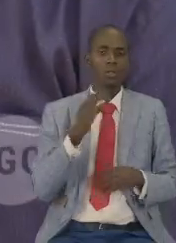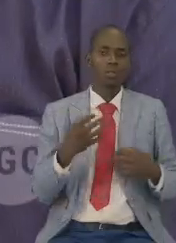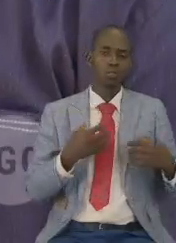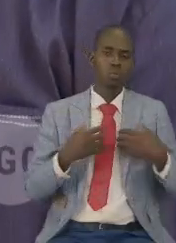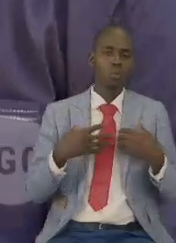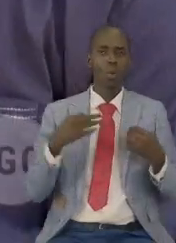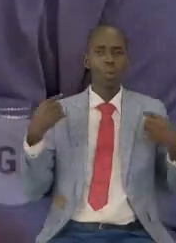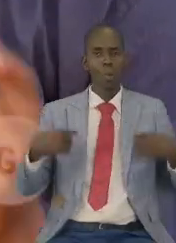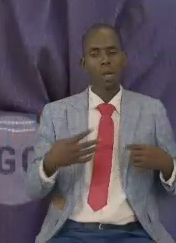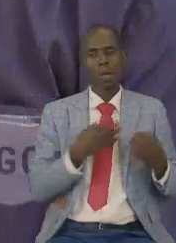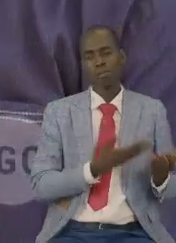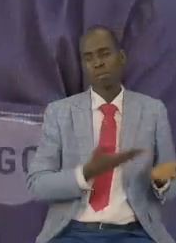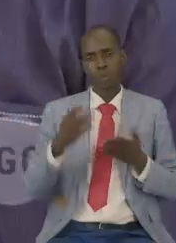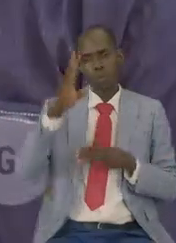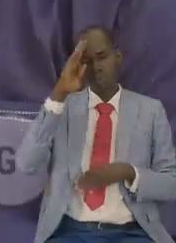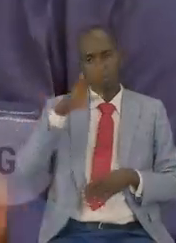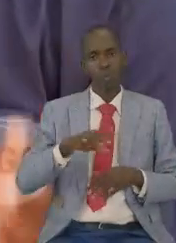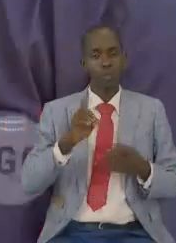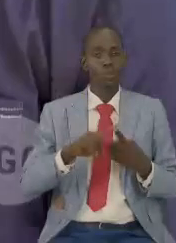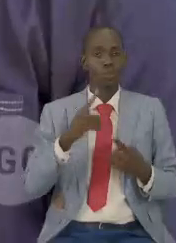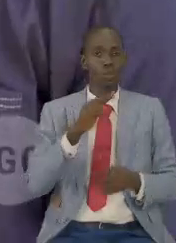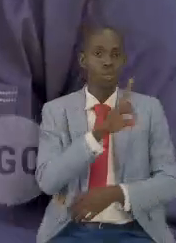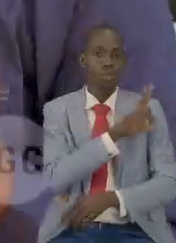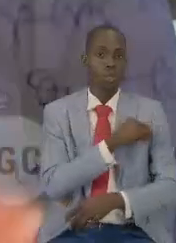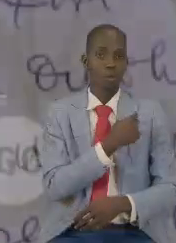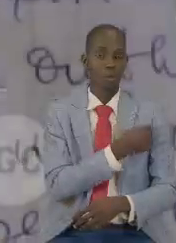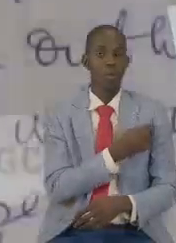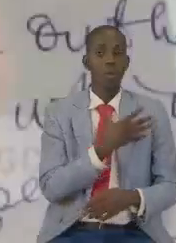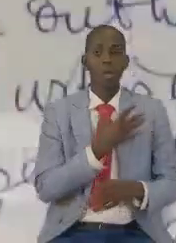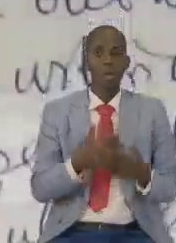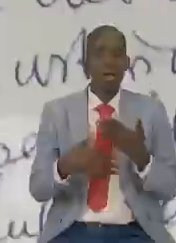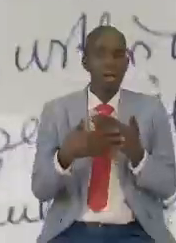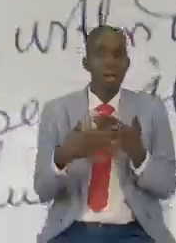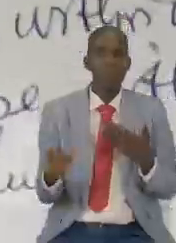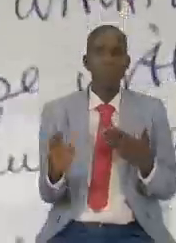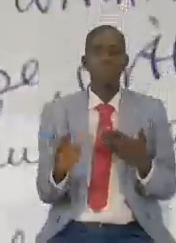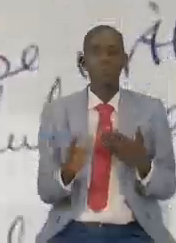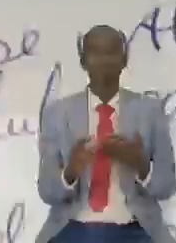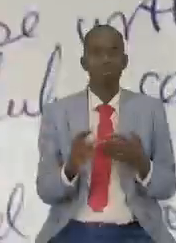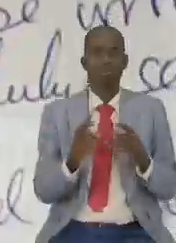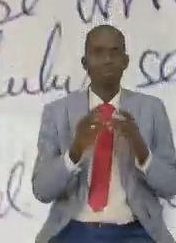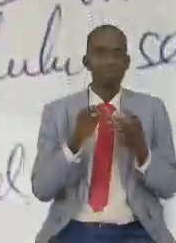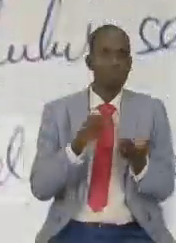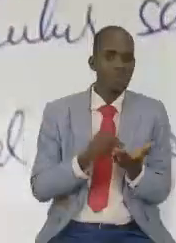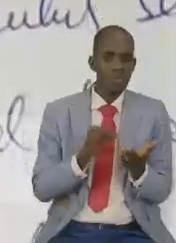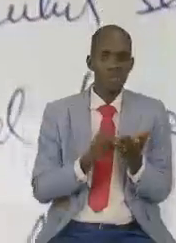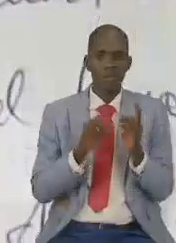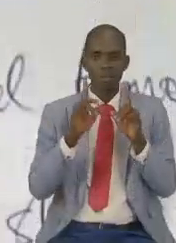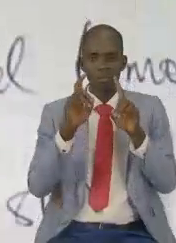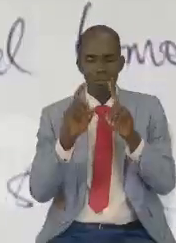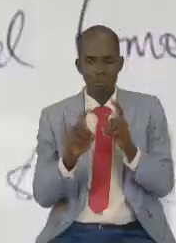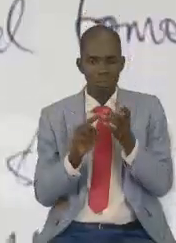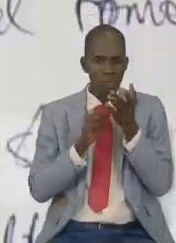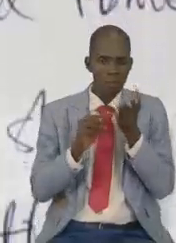and after all medical examination, the test and the scan, and they told us that there